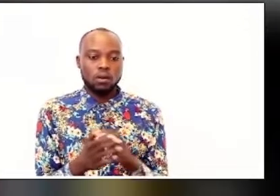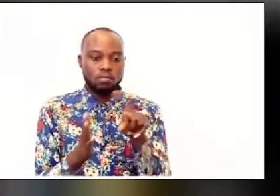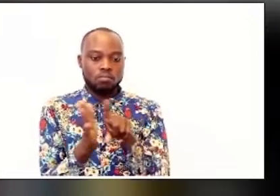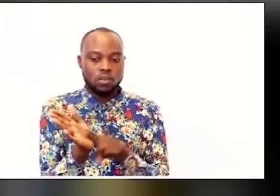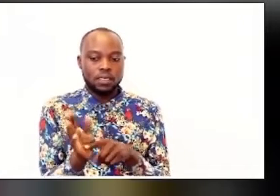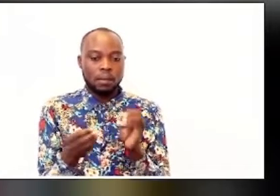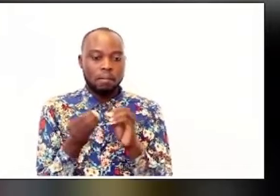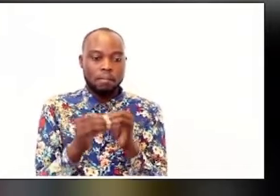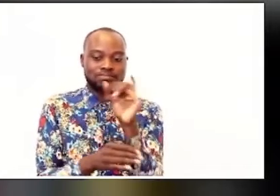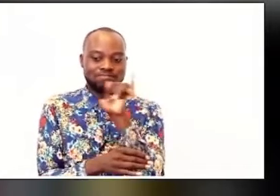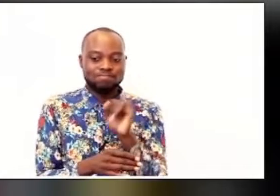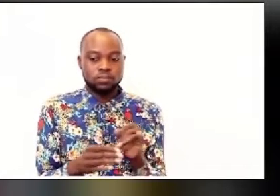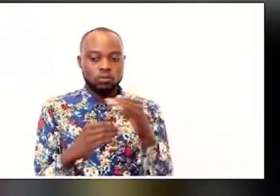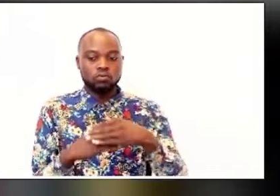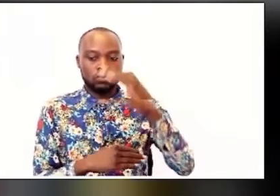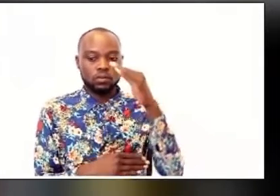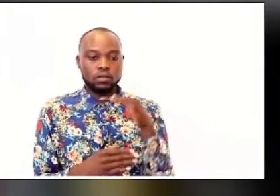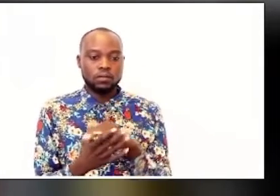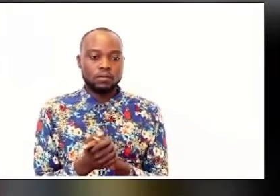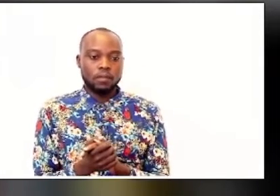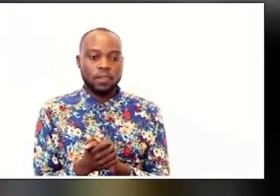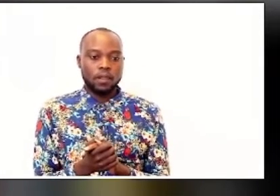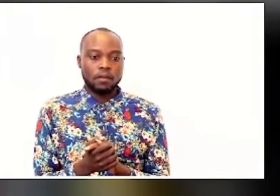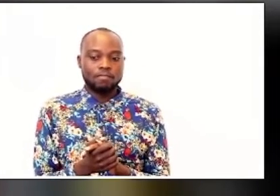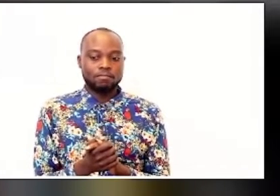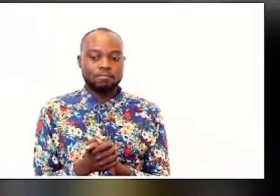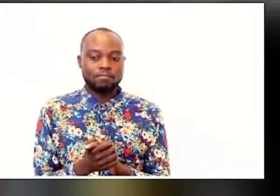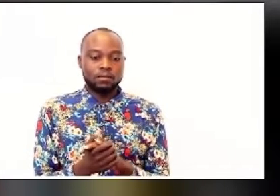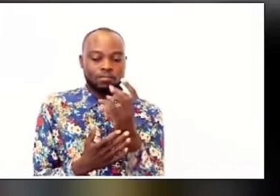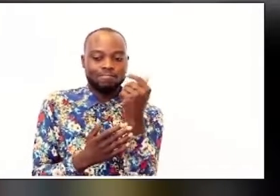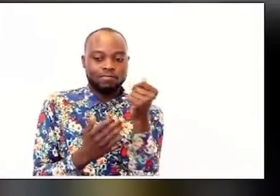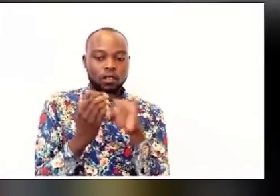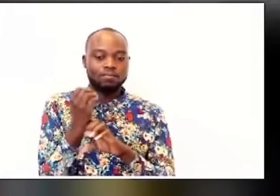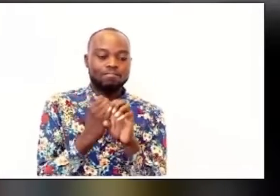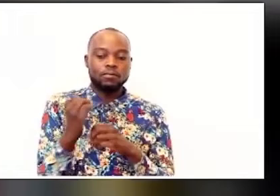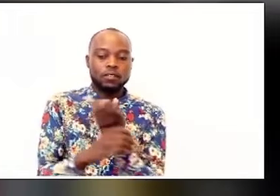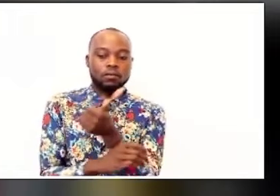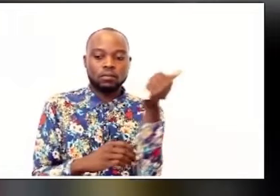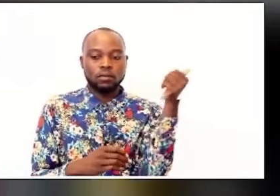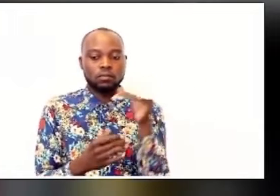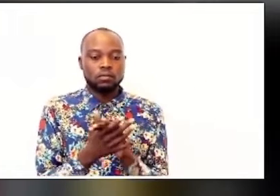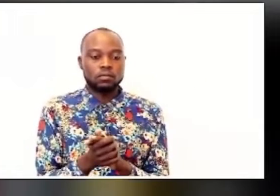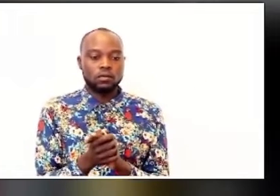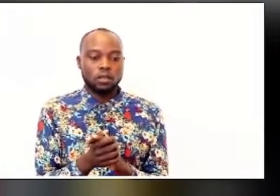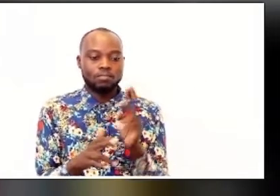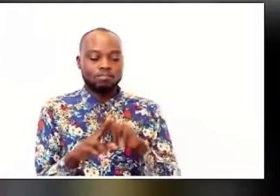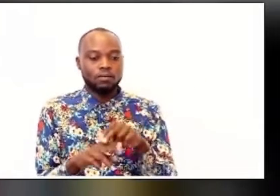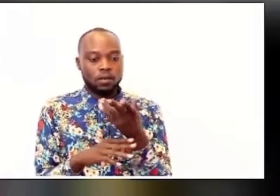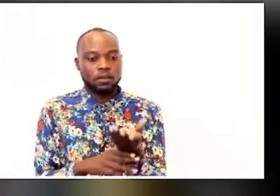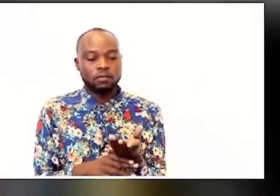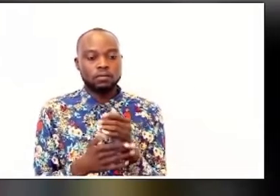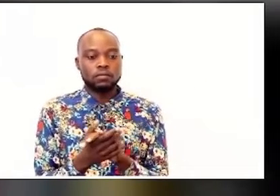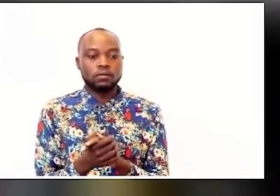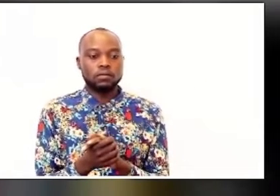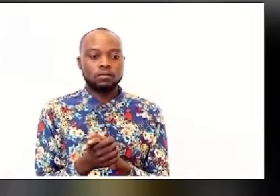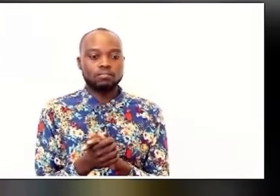are designed to increase, foreign currency earnings to pay off the debt end up actually being an